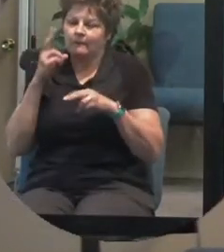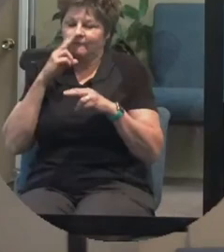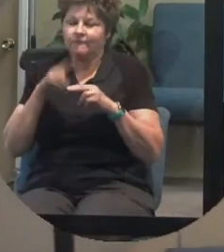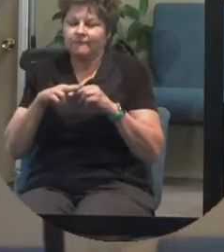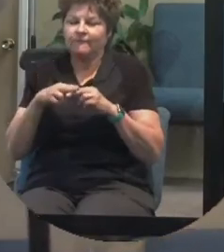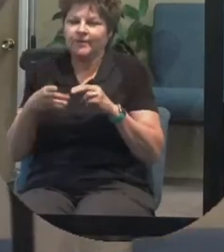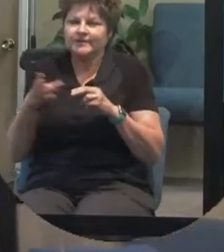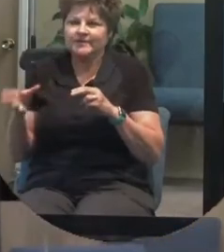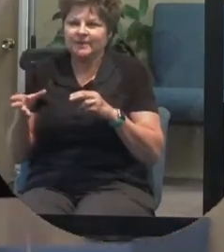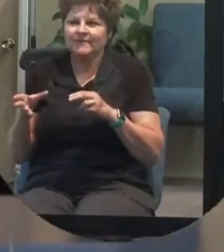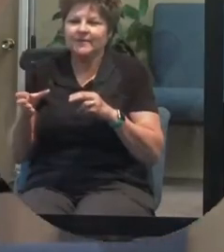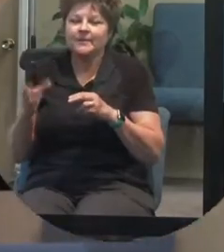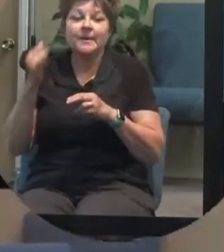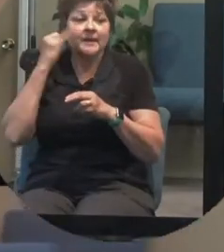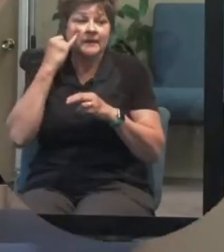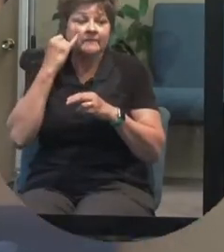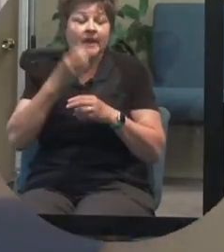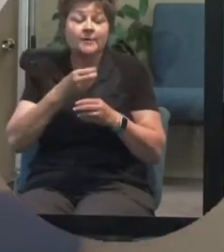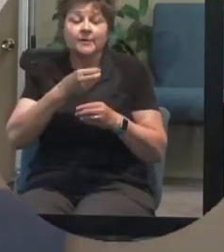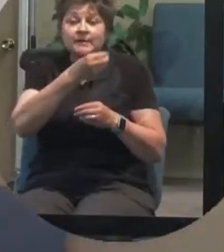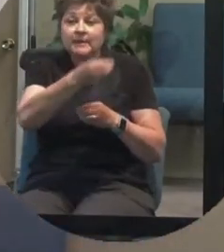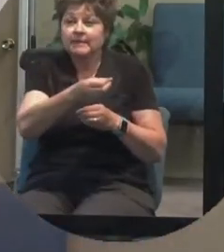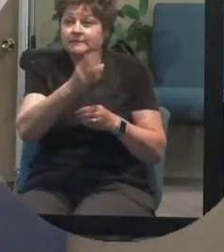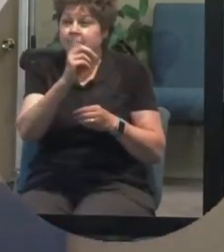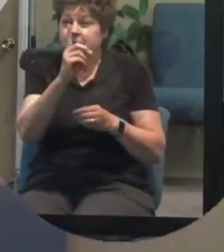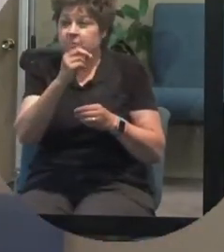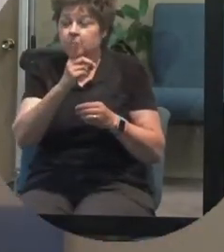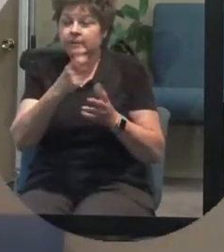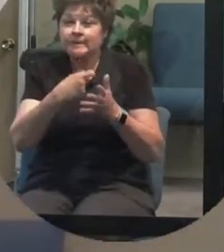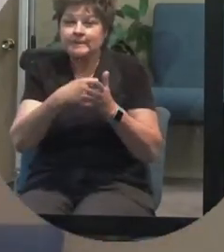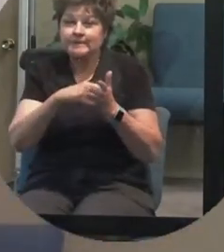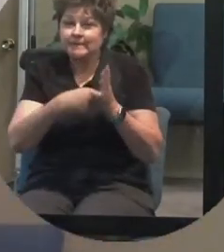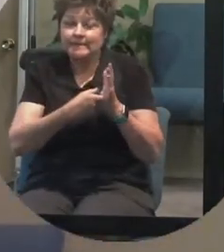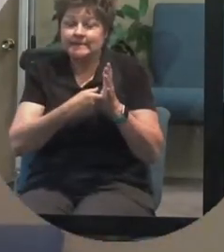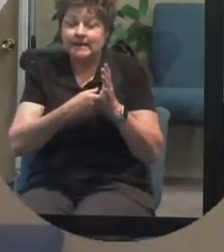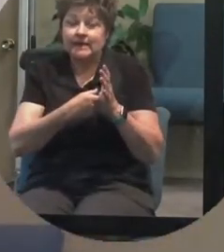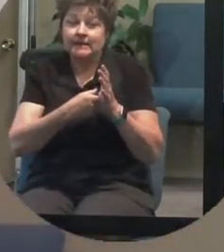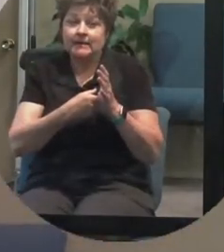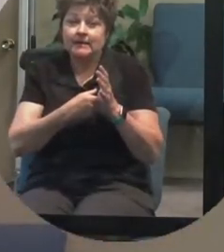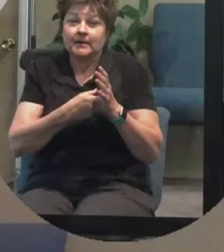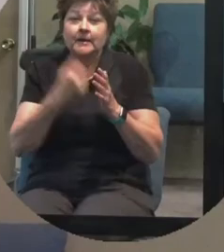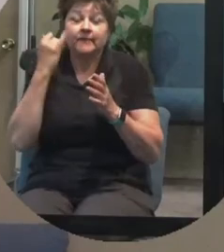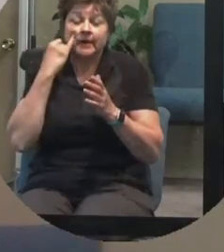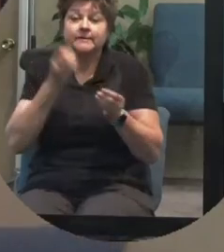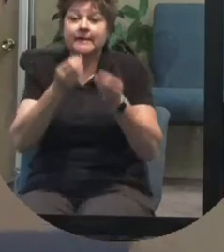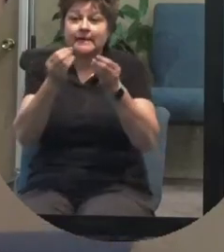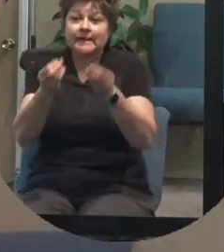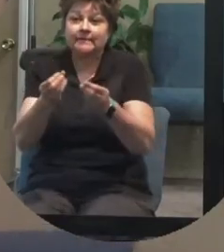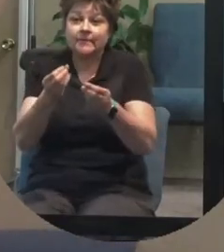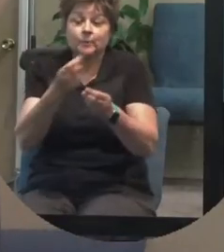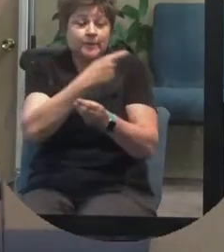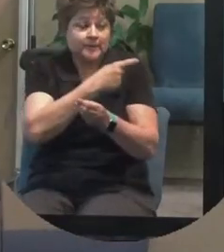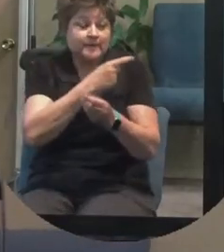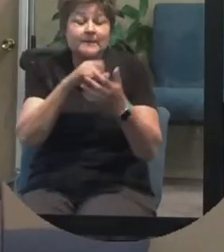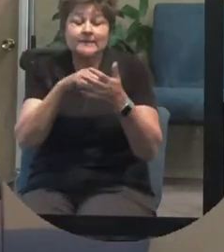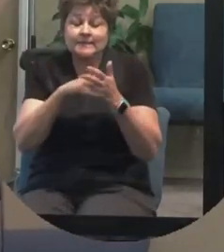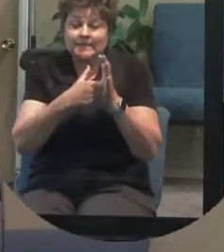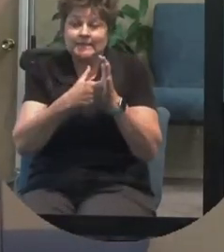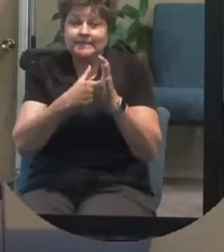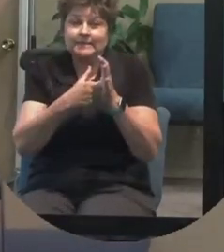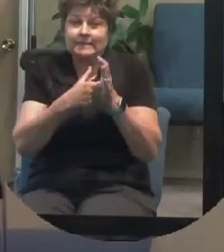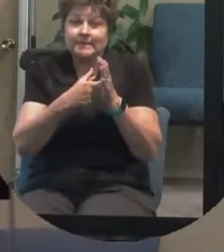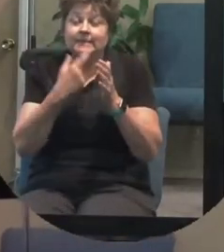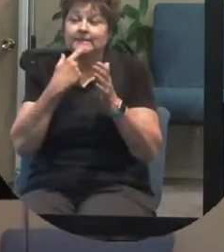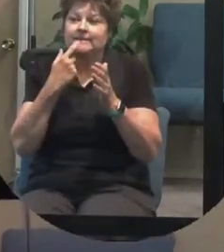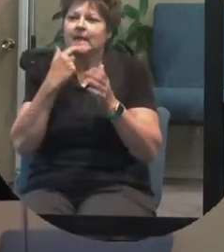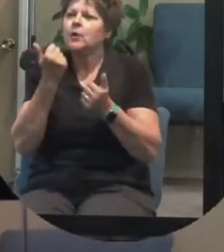if I were to hand Dan Calvert these keys, or Charles or Lee or Young John, if I was going to hand you these keys and